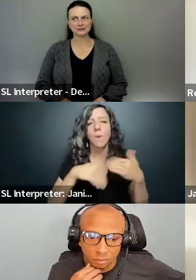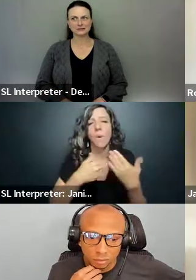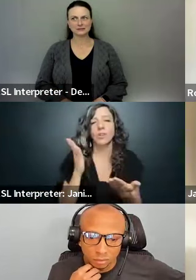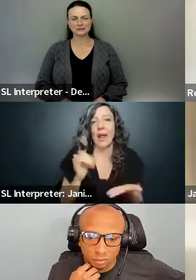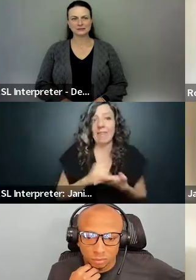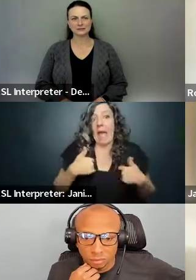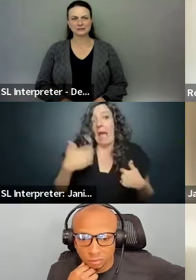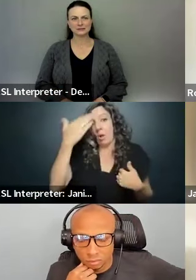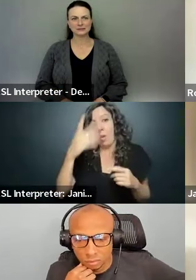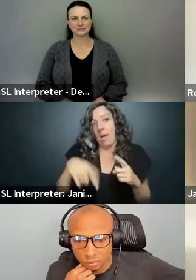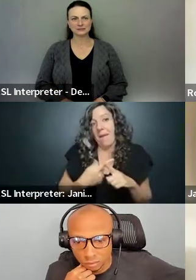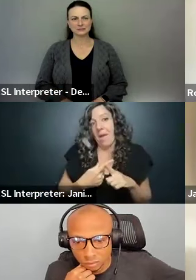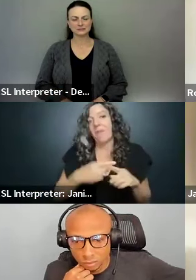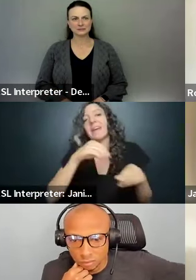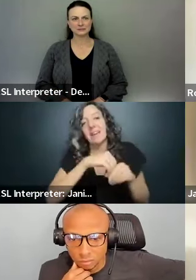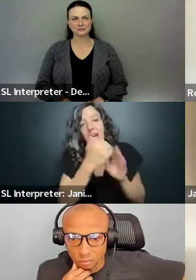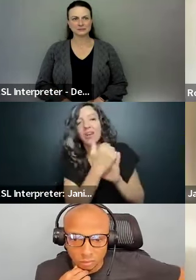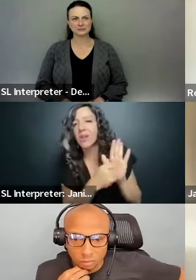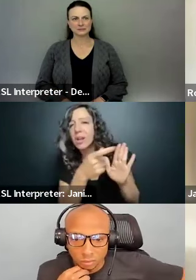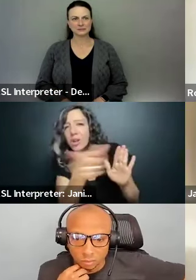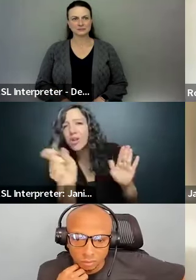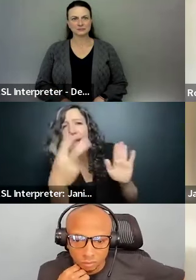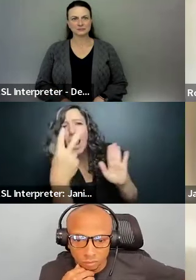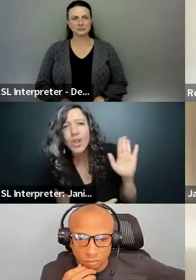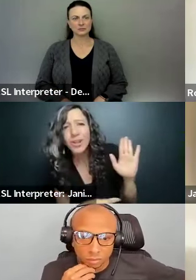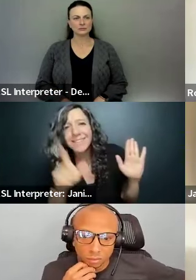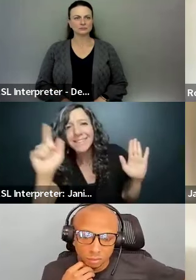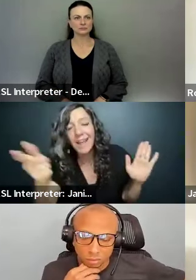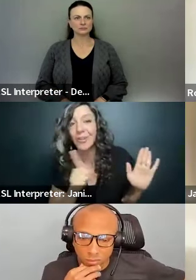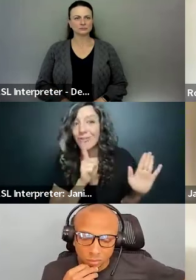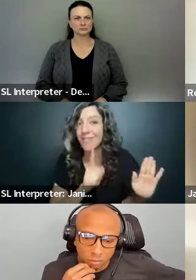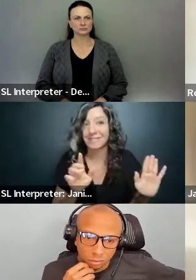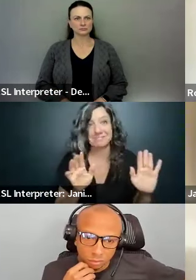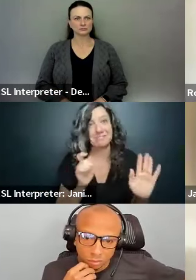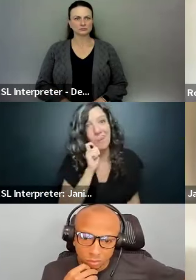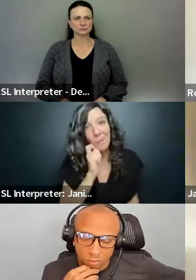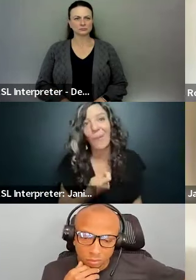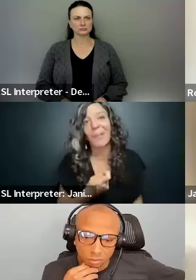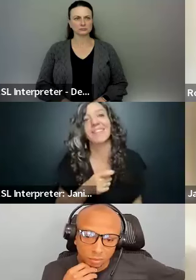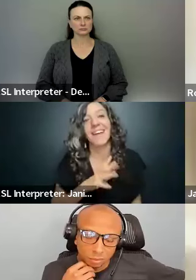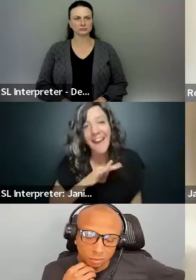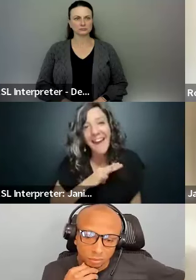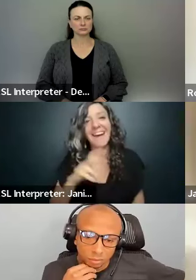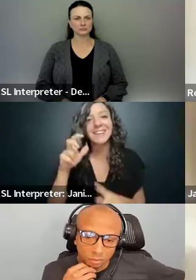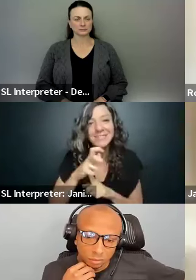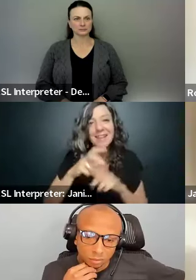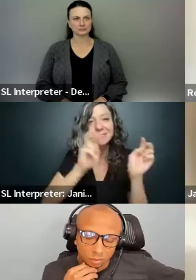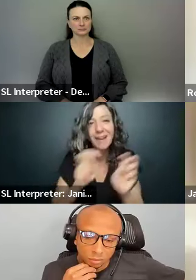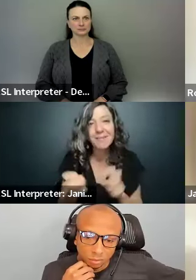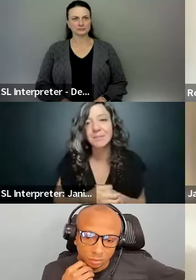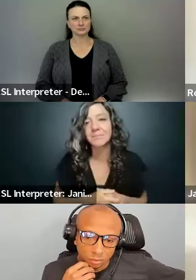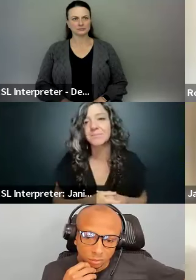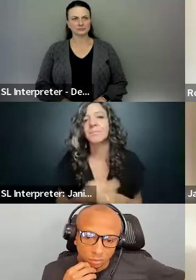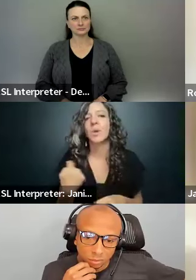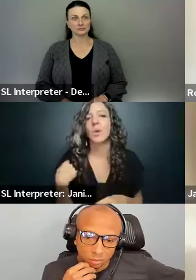knew about, in the agenda, so you can have a look, very cool topics. And one of the things that we try to do is always